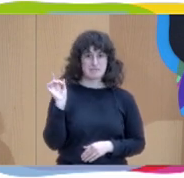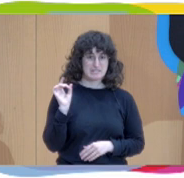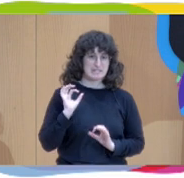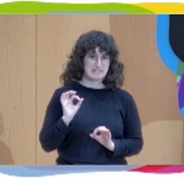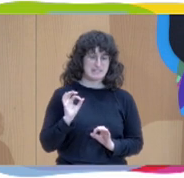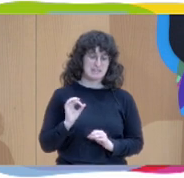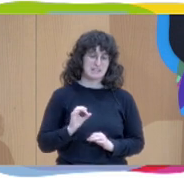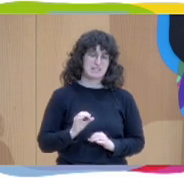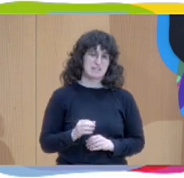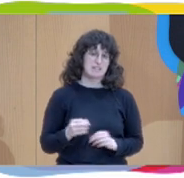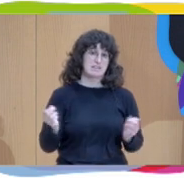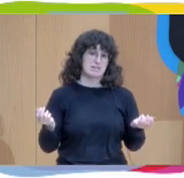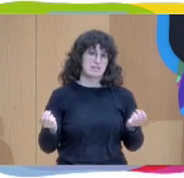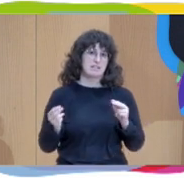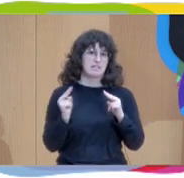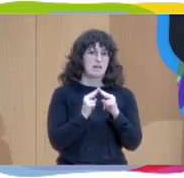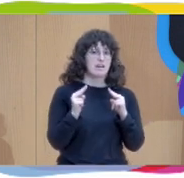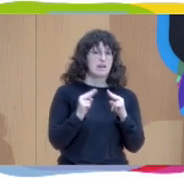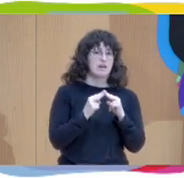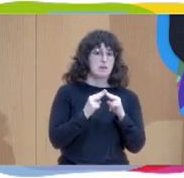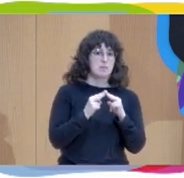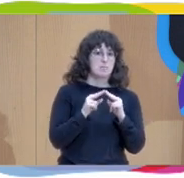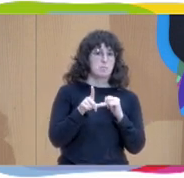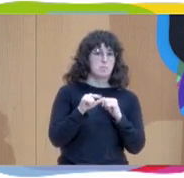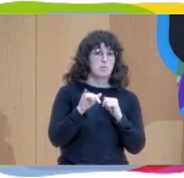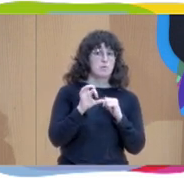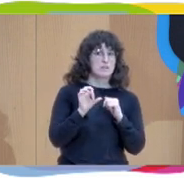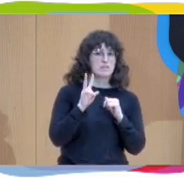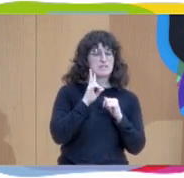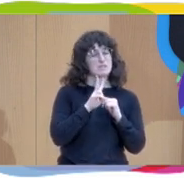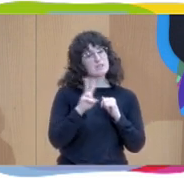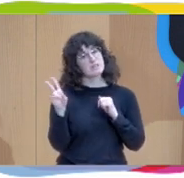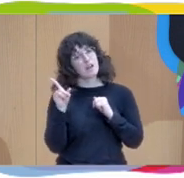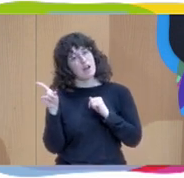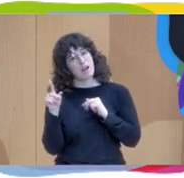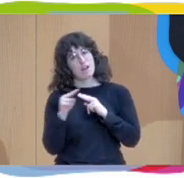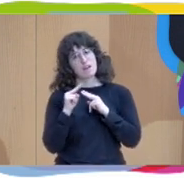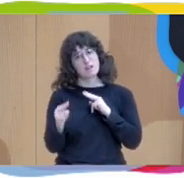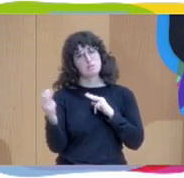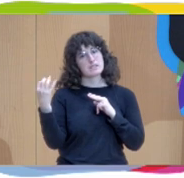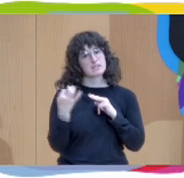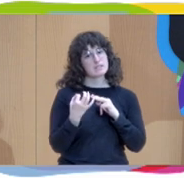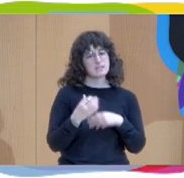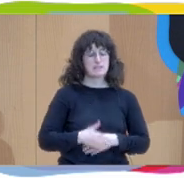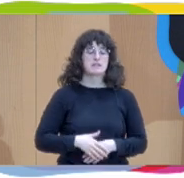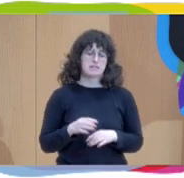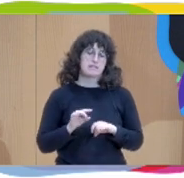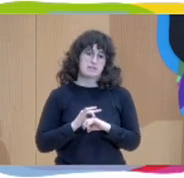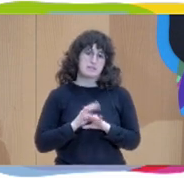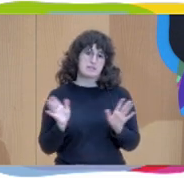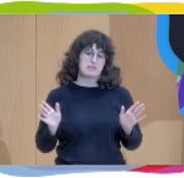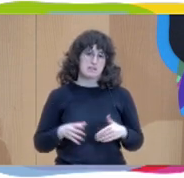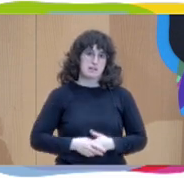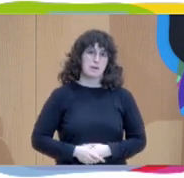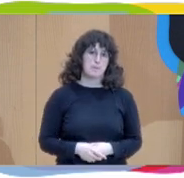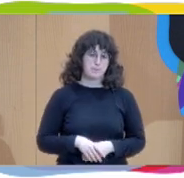question about the evaluation process. So, of course, we do evaluation